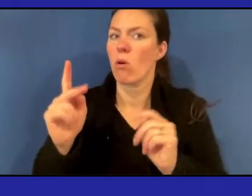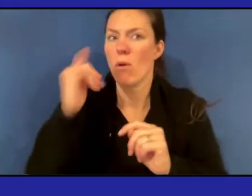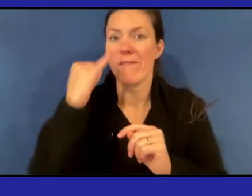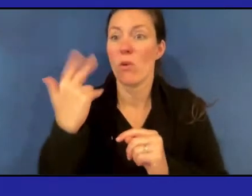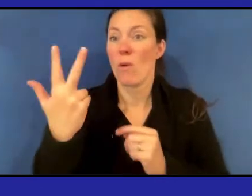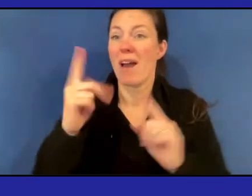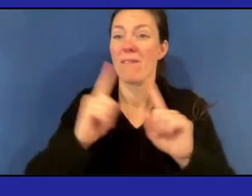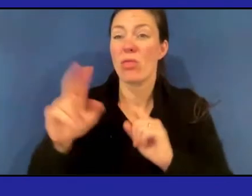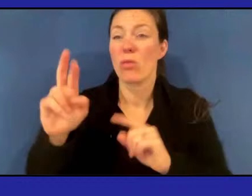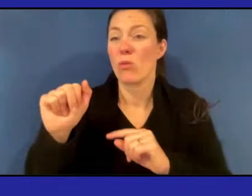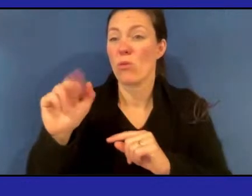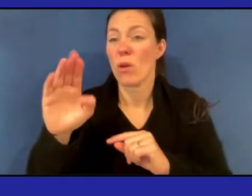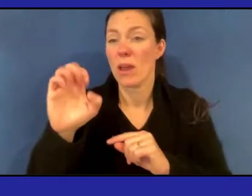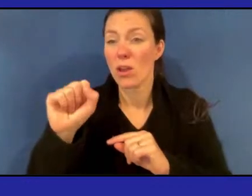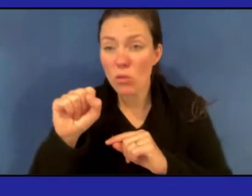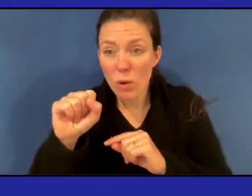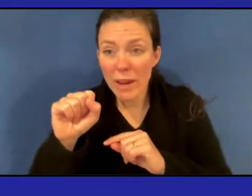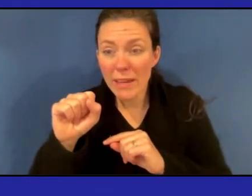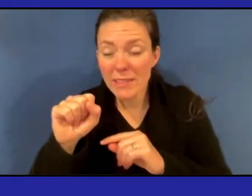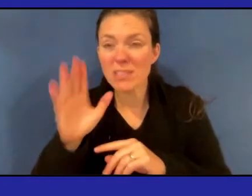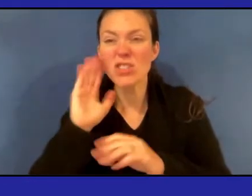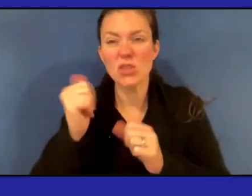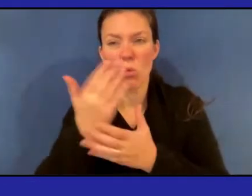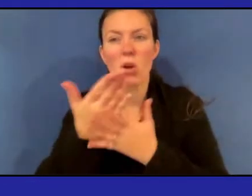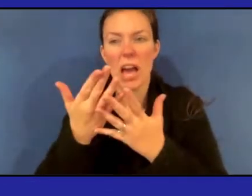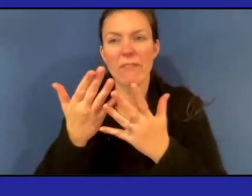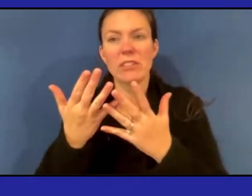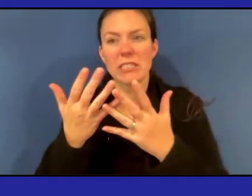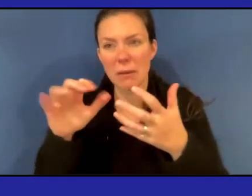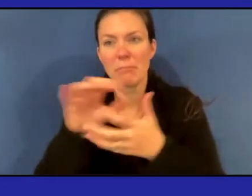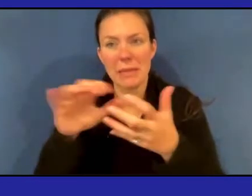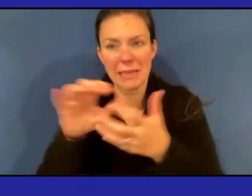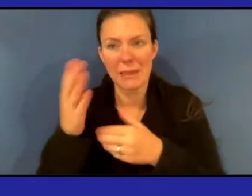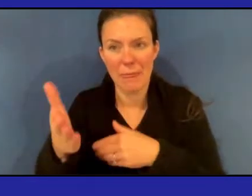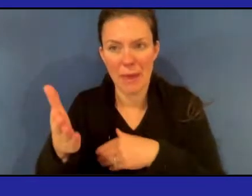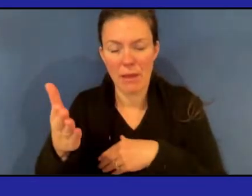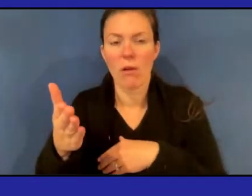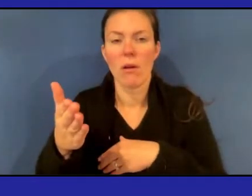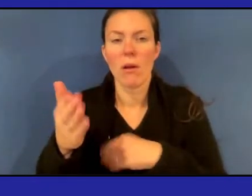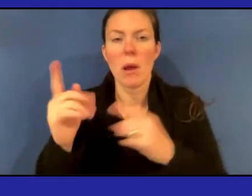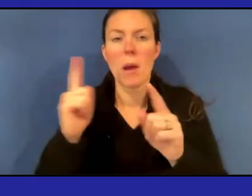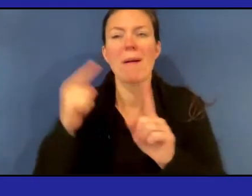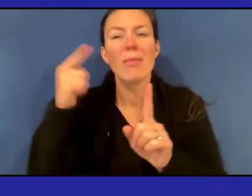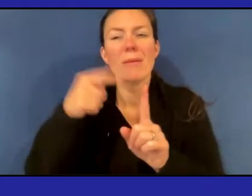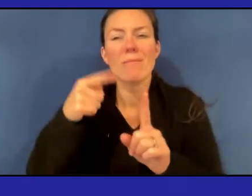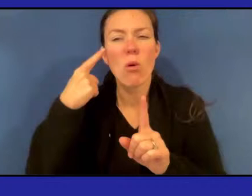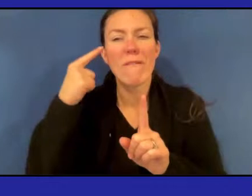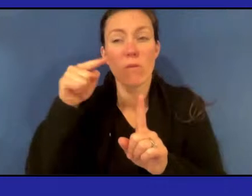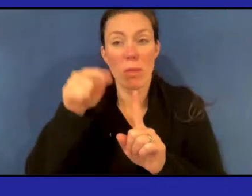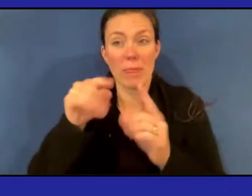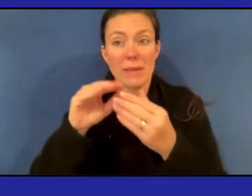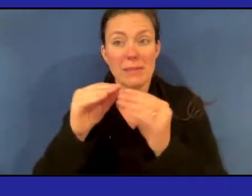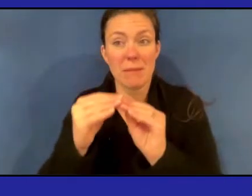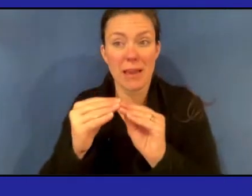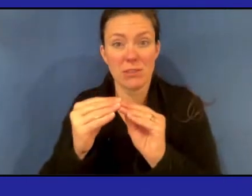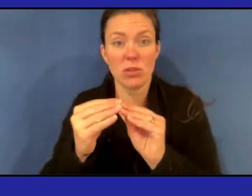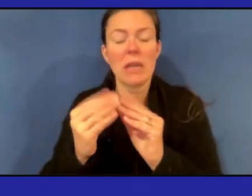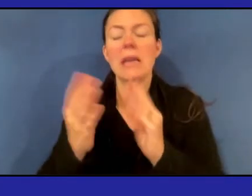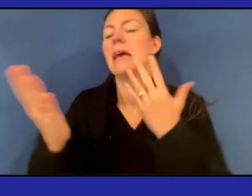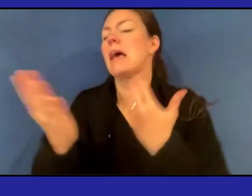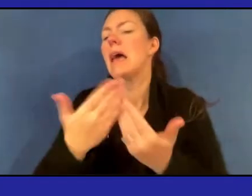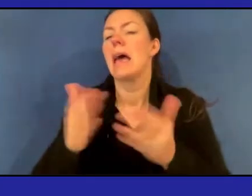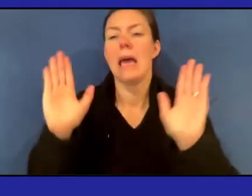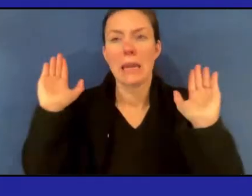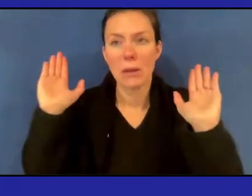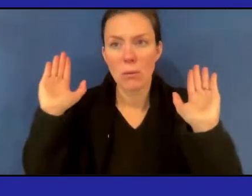you may have that intersectionality, right? Like, to the point of why you're doing this metric, it's probably okay. Anyway, I